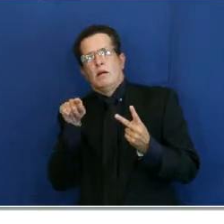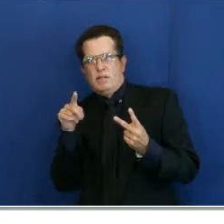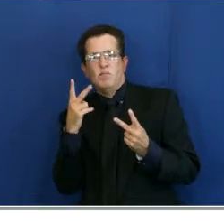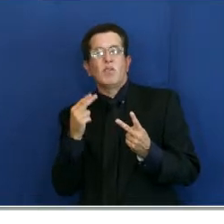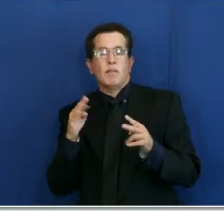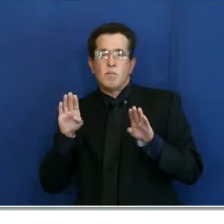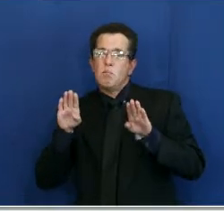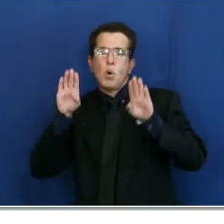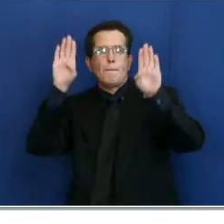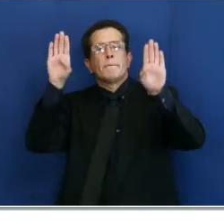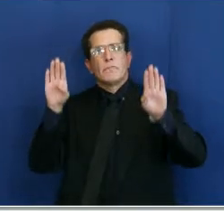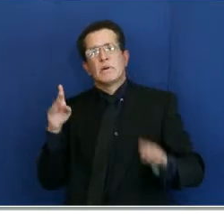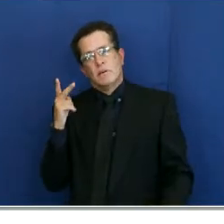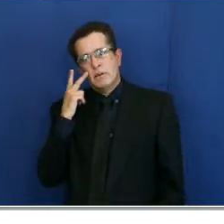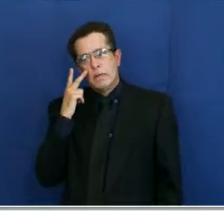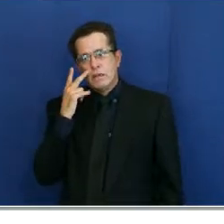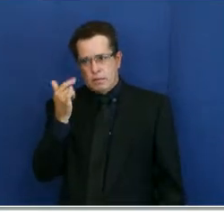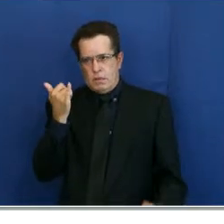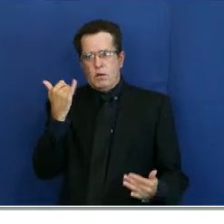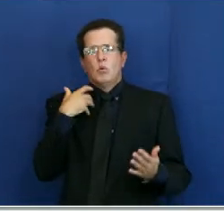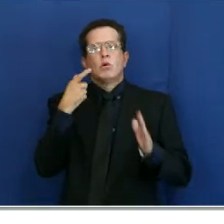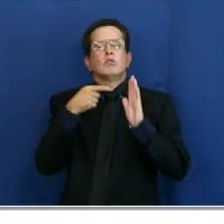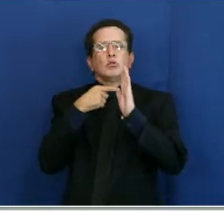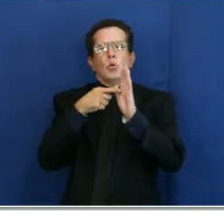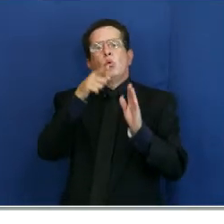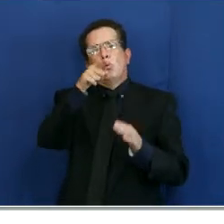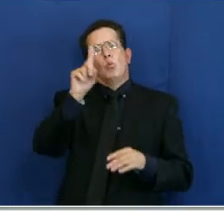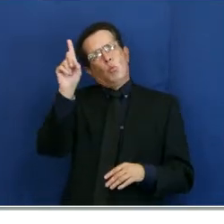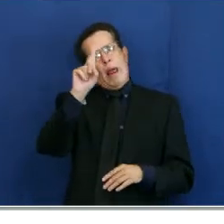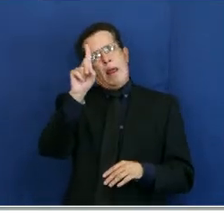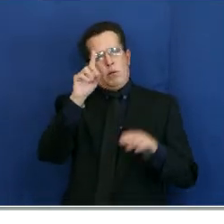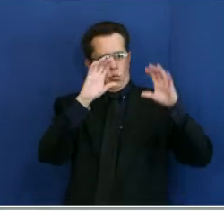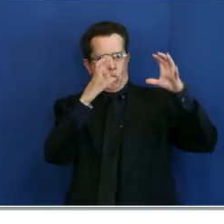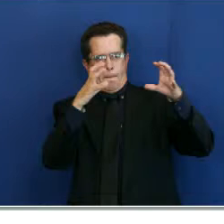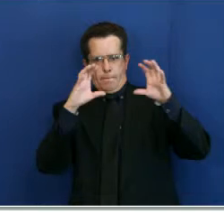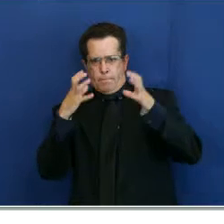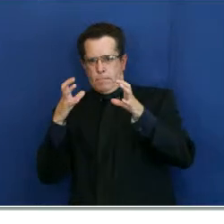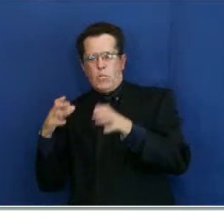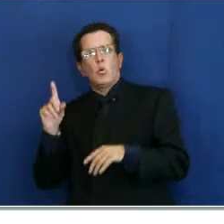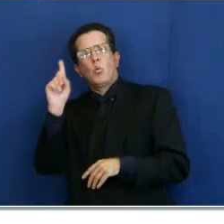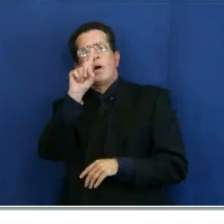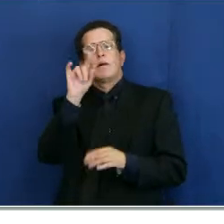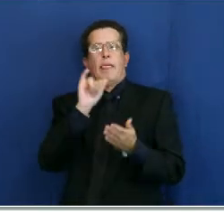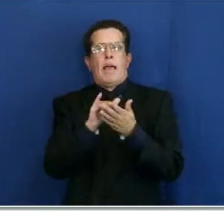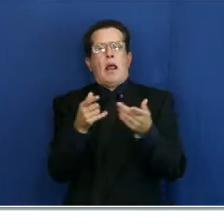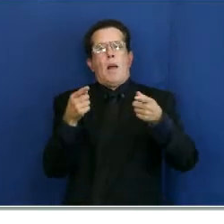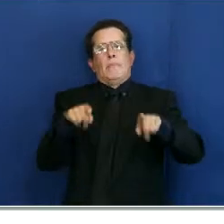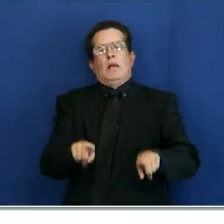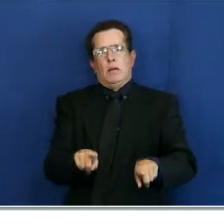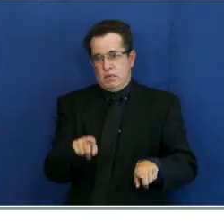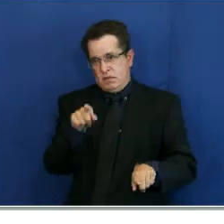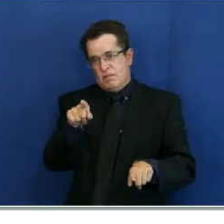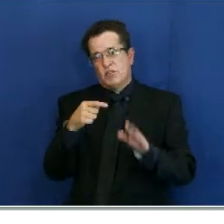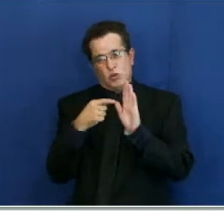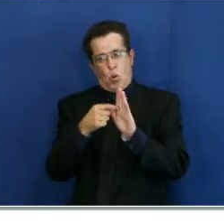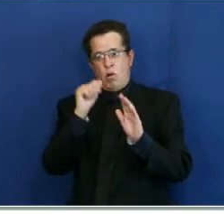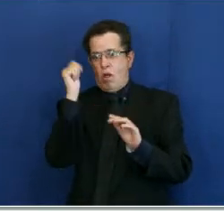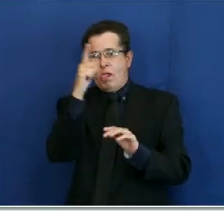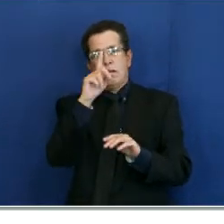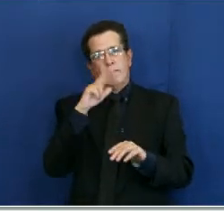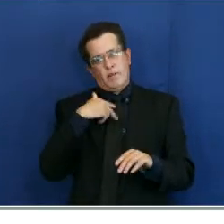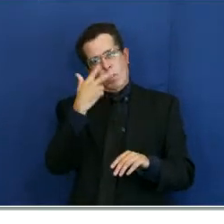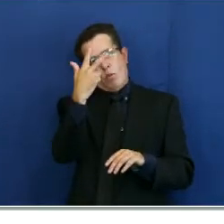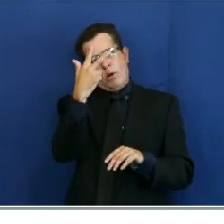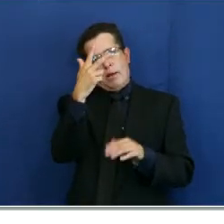like to do is show where those are. But this is all community setting outbreaks, and there are